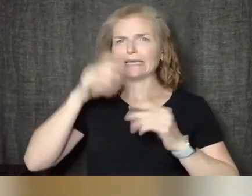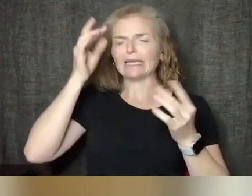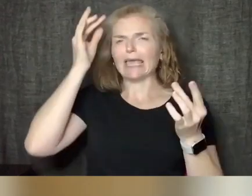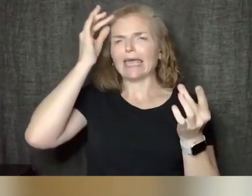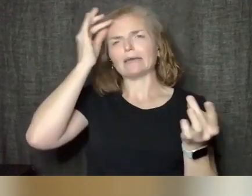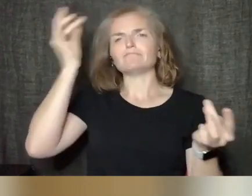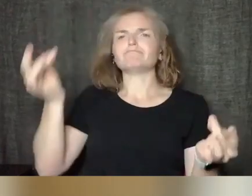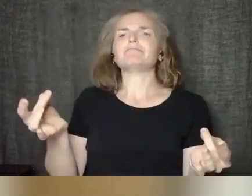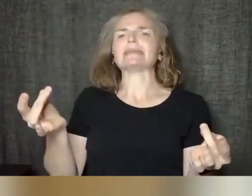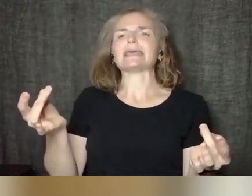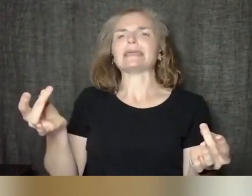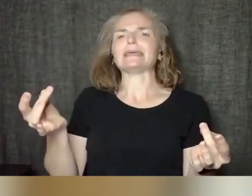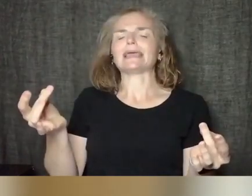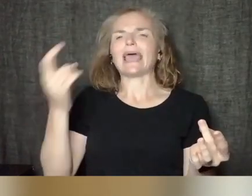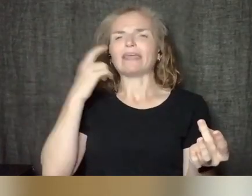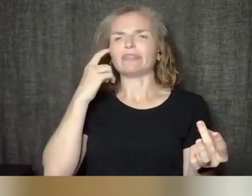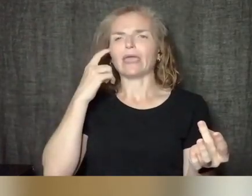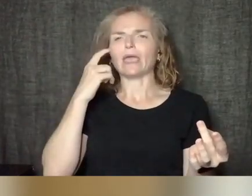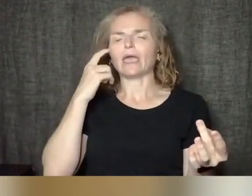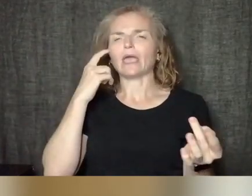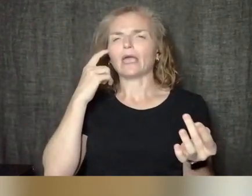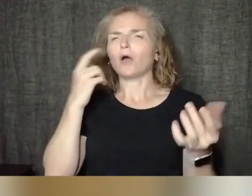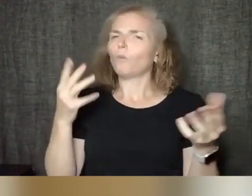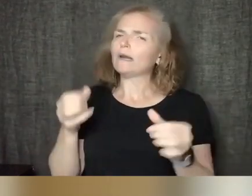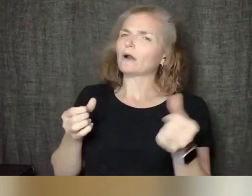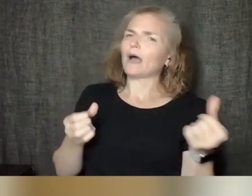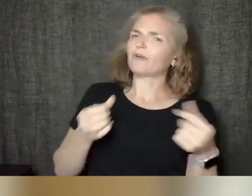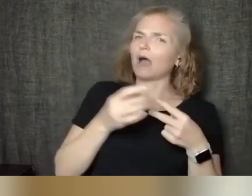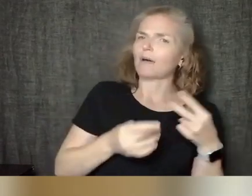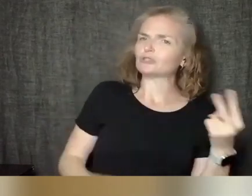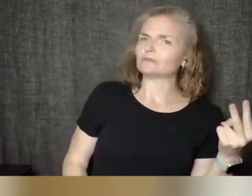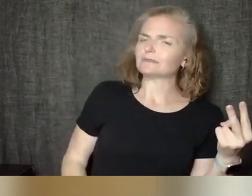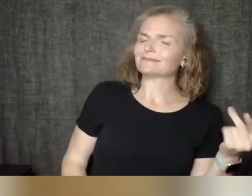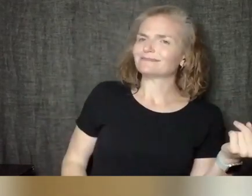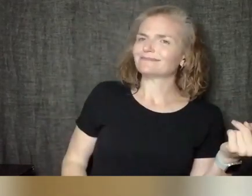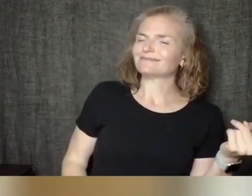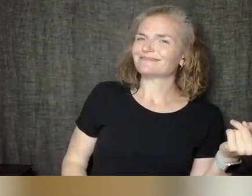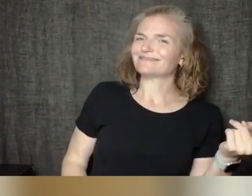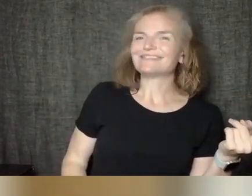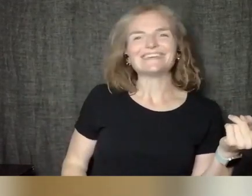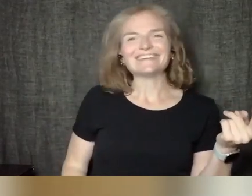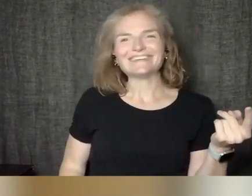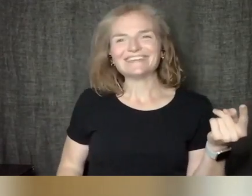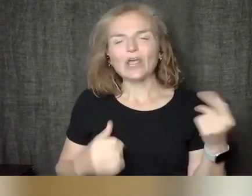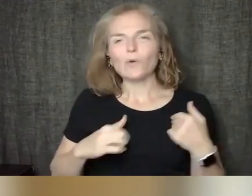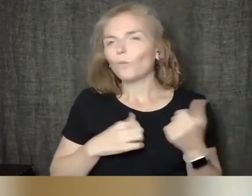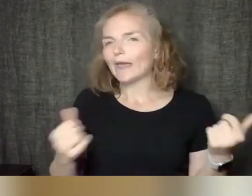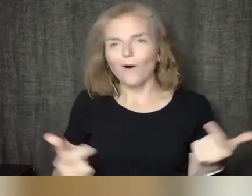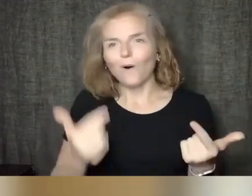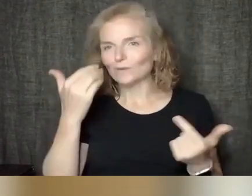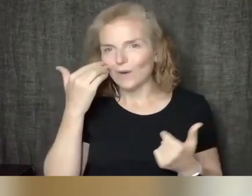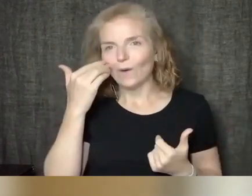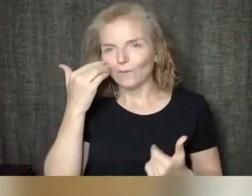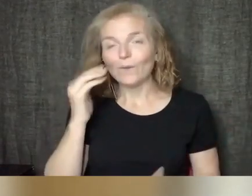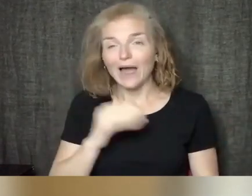think about that's better than this? I really recommend that you have, you know, we all know our minds. If not,